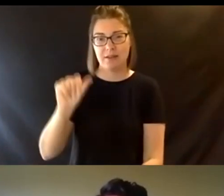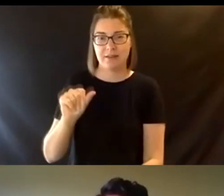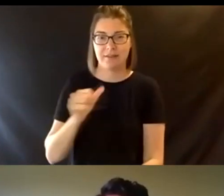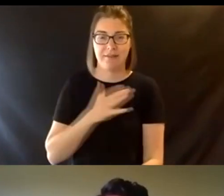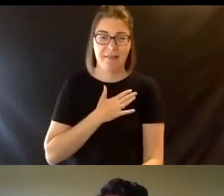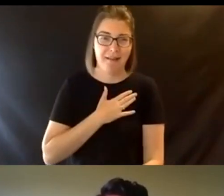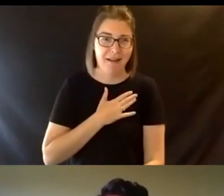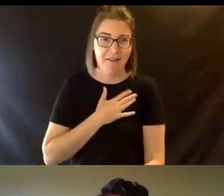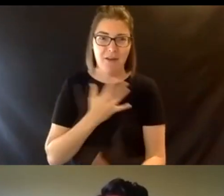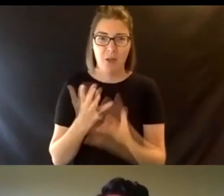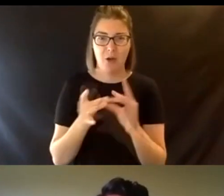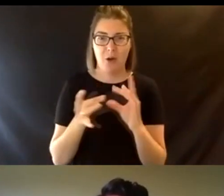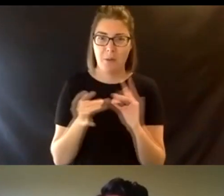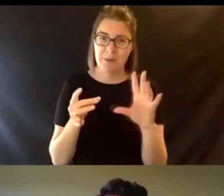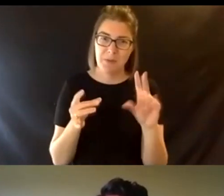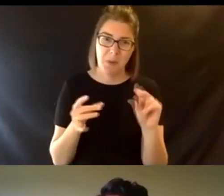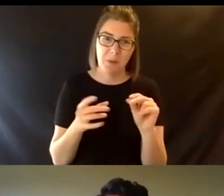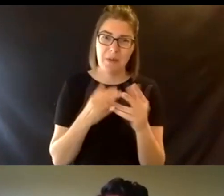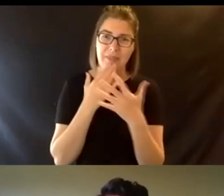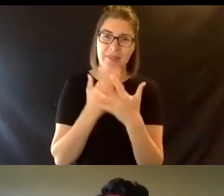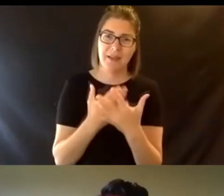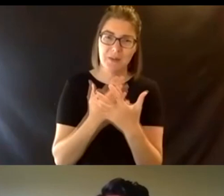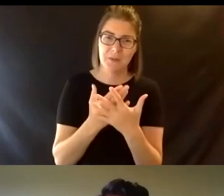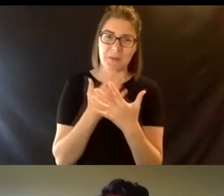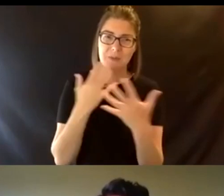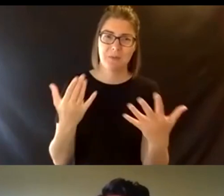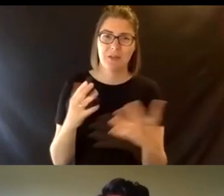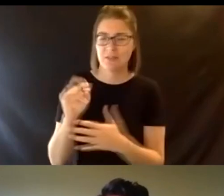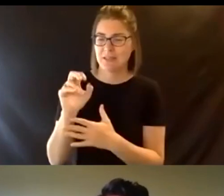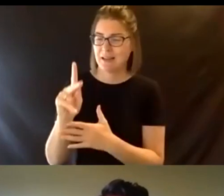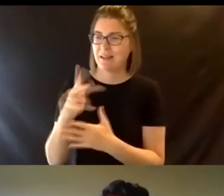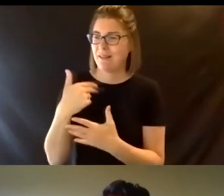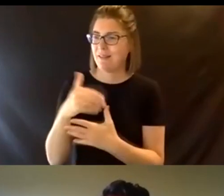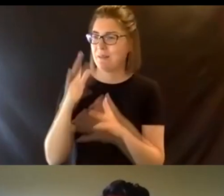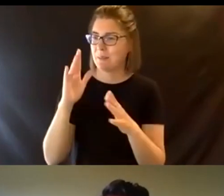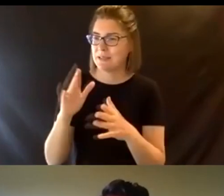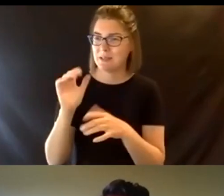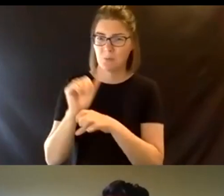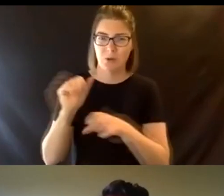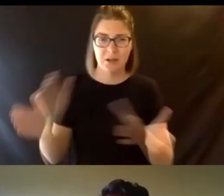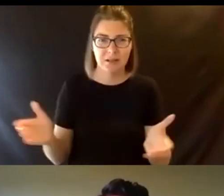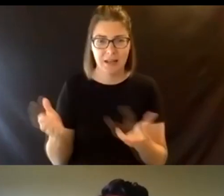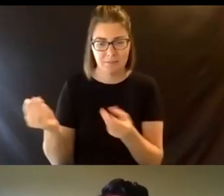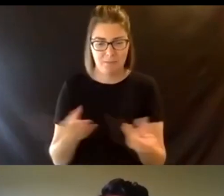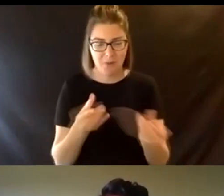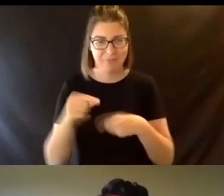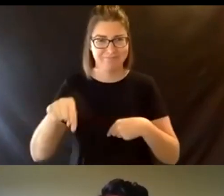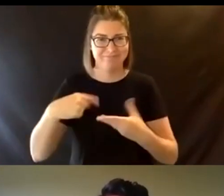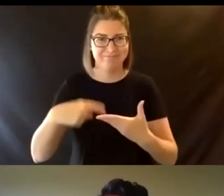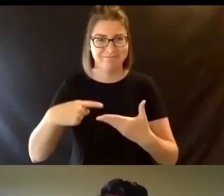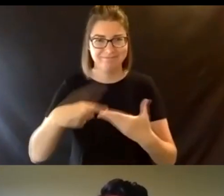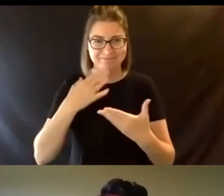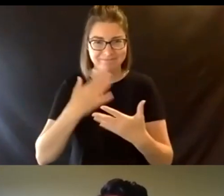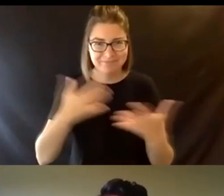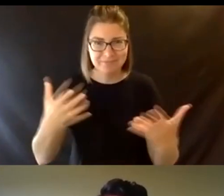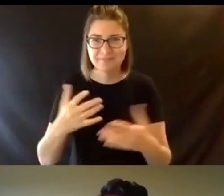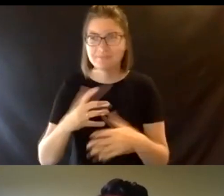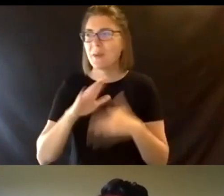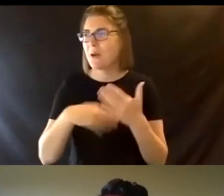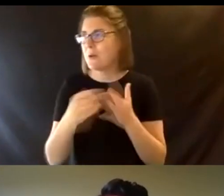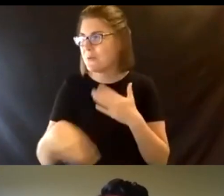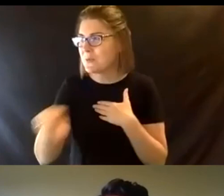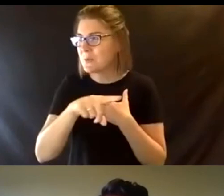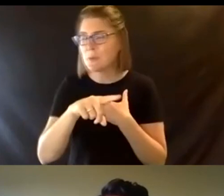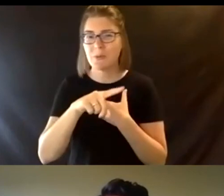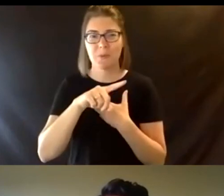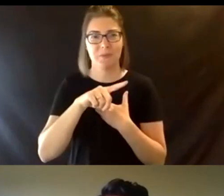much to say. Thank you, Nick, for that amazing work and moderating this conversation. And to all of you, the panelists, when